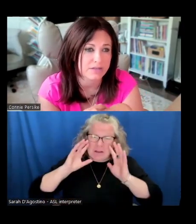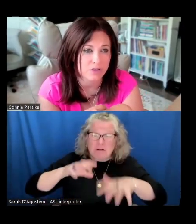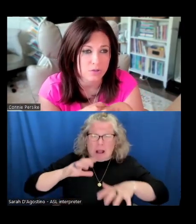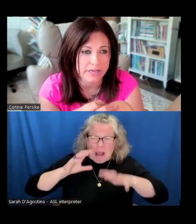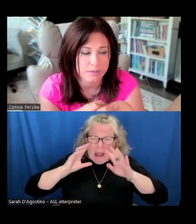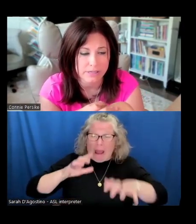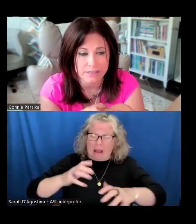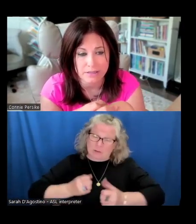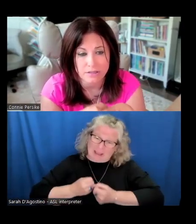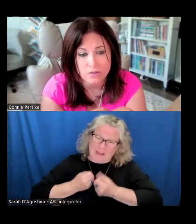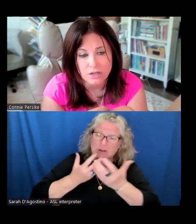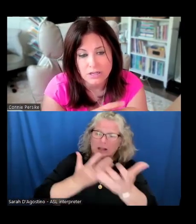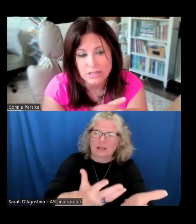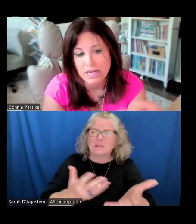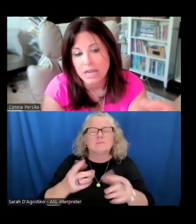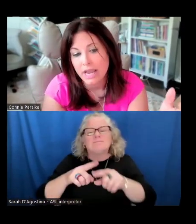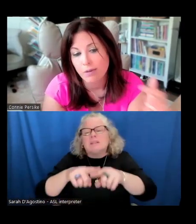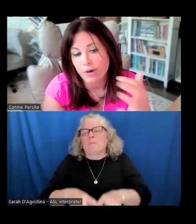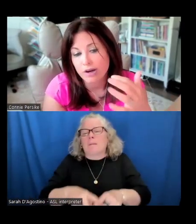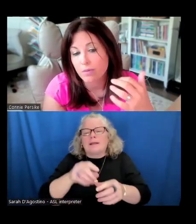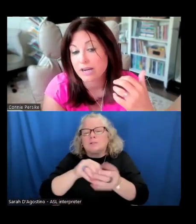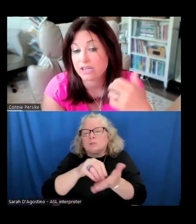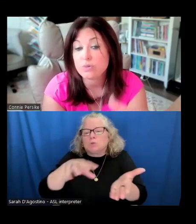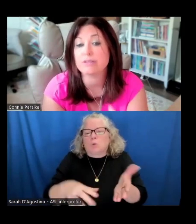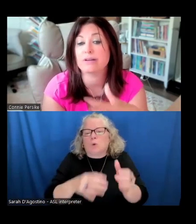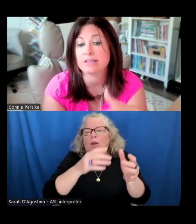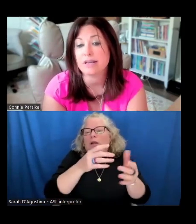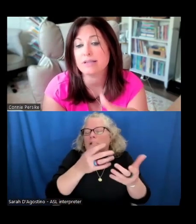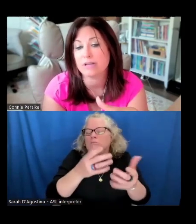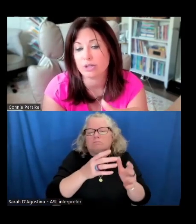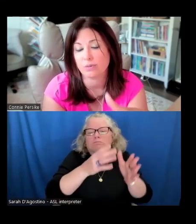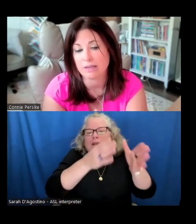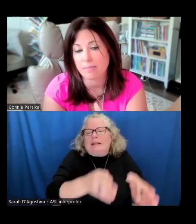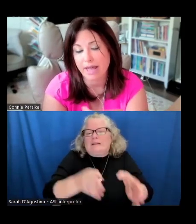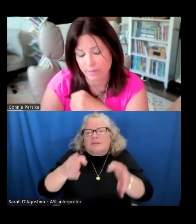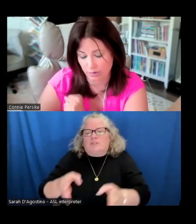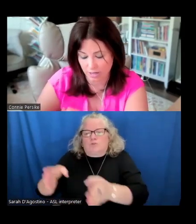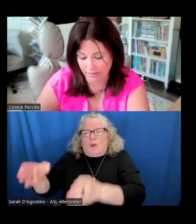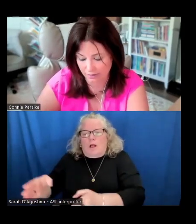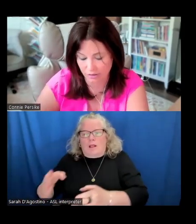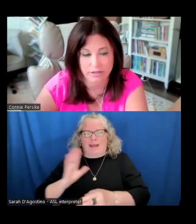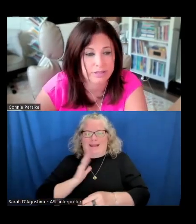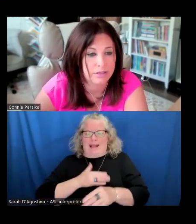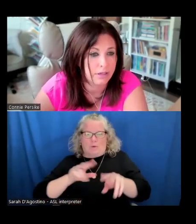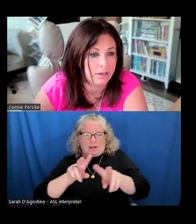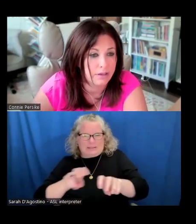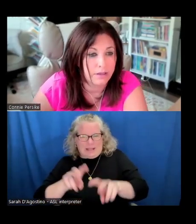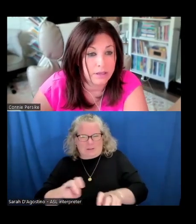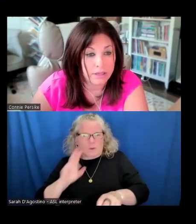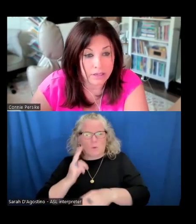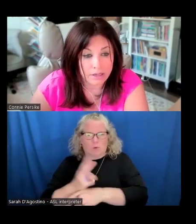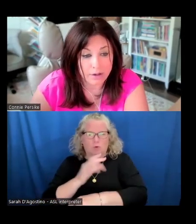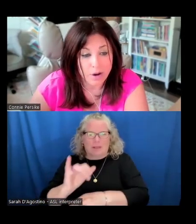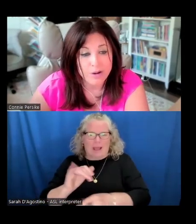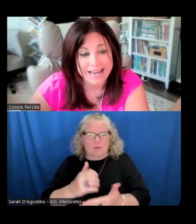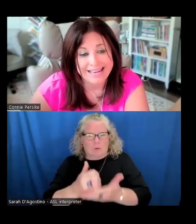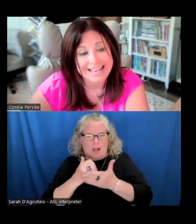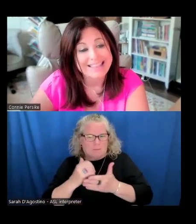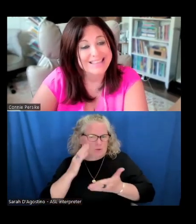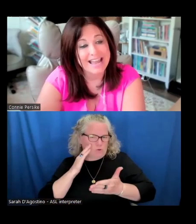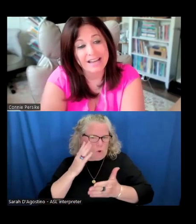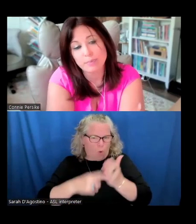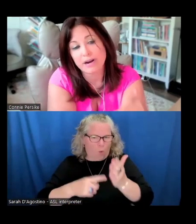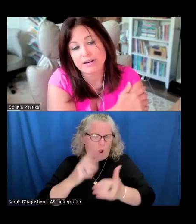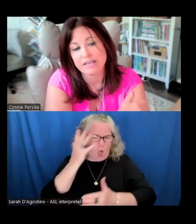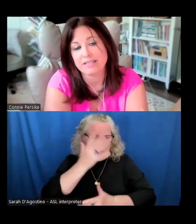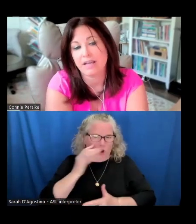very individualized based on the student. And we're going to want to use our assessment to really map out how that looks. Okay, and